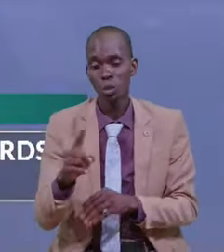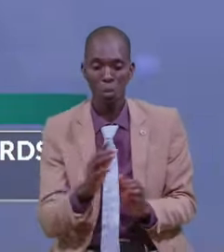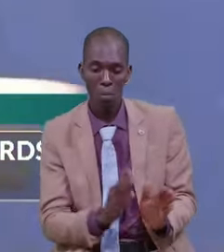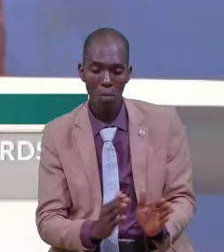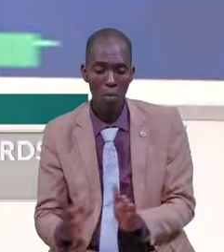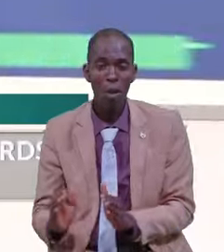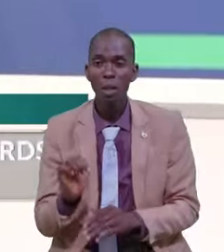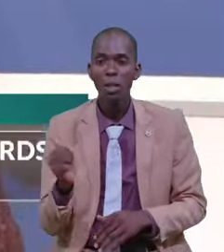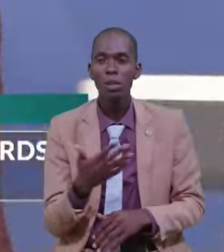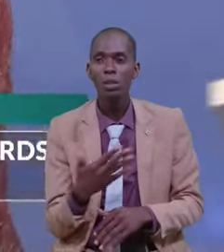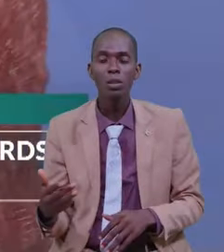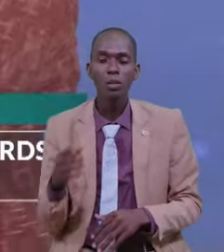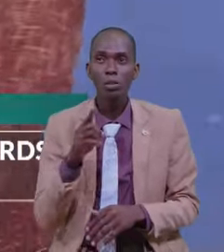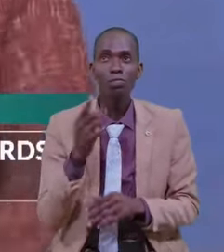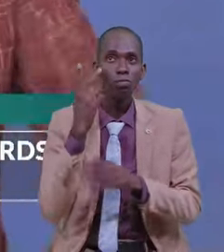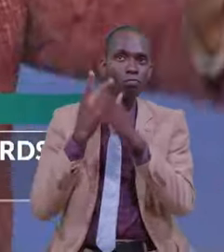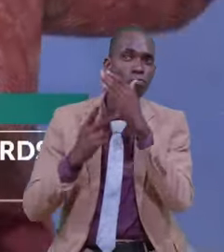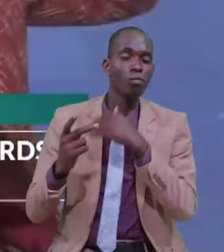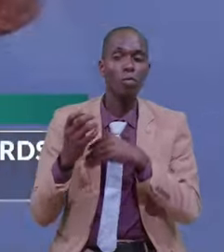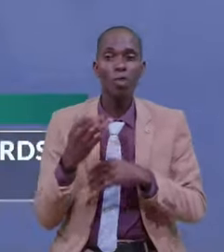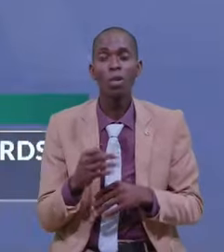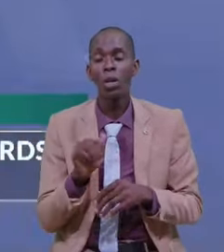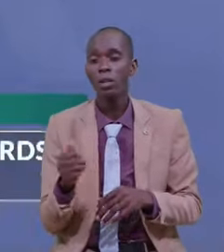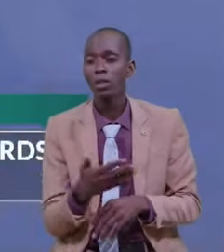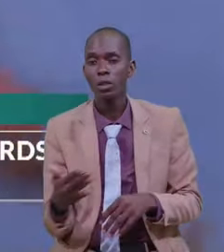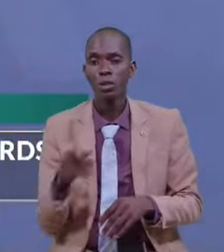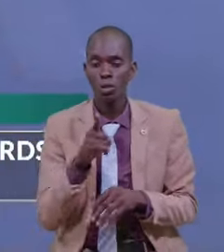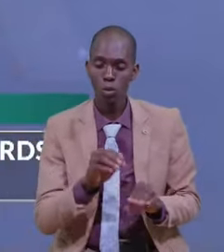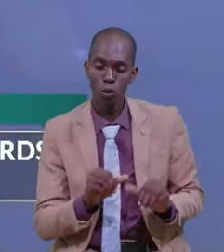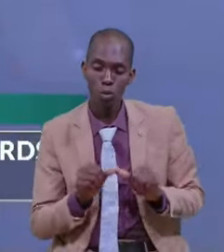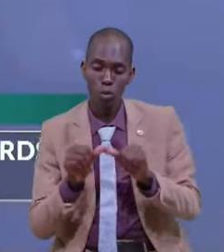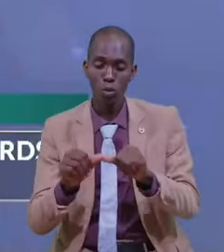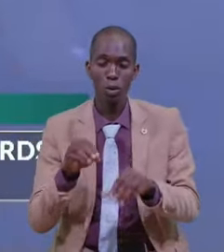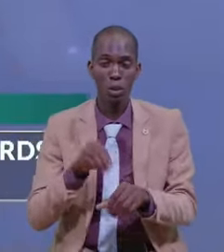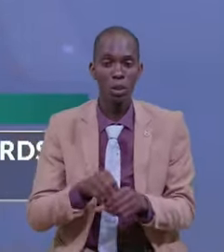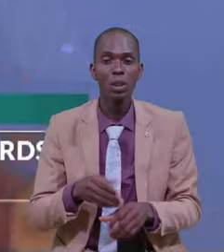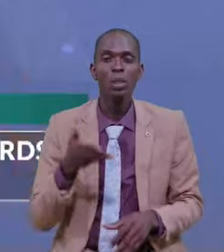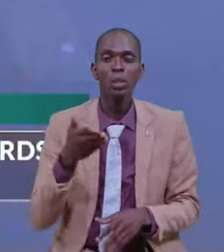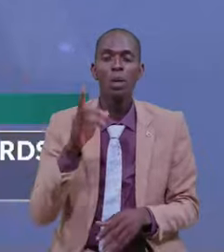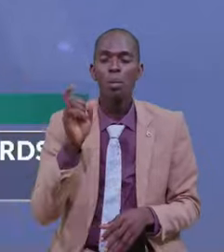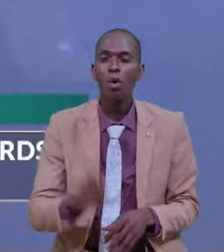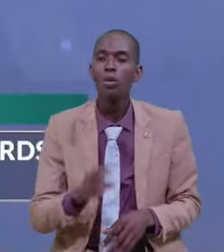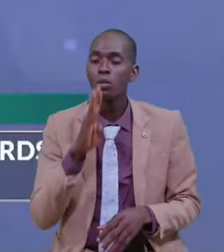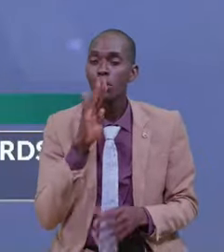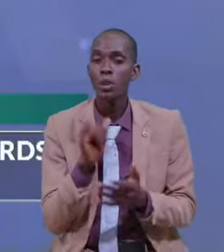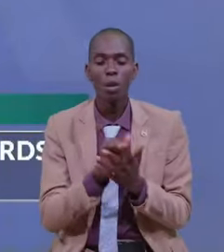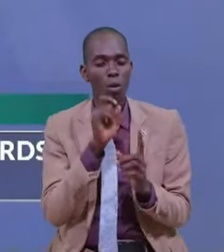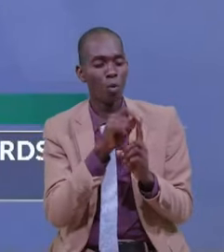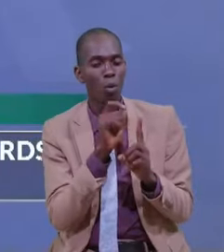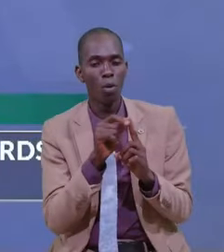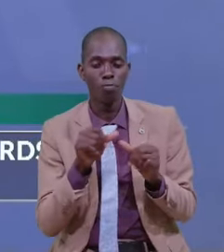anything you forge ahead on, there must be that word perseverance.